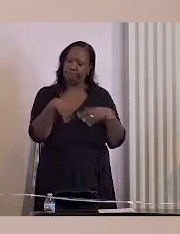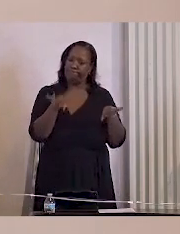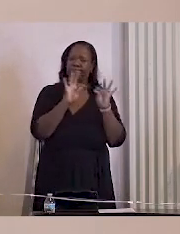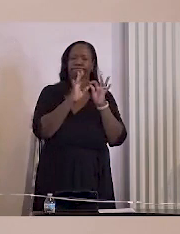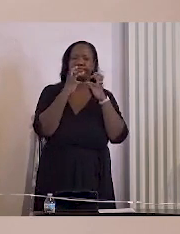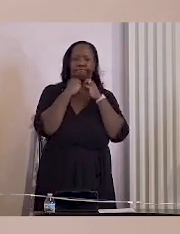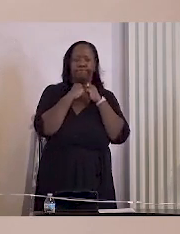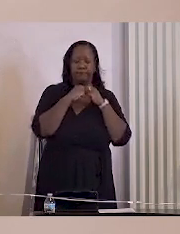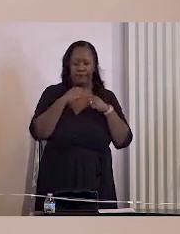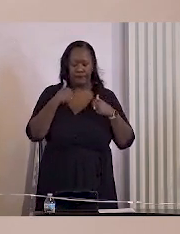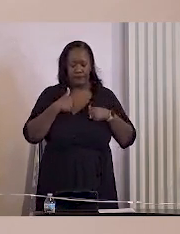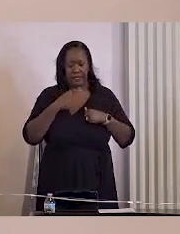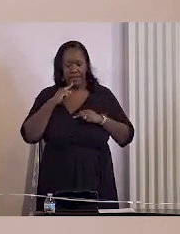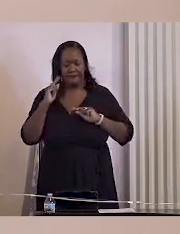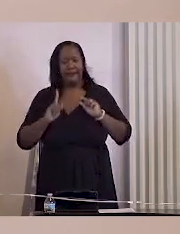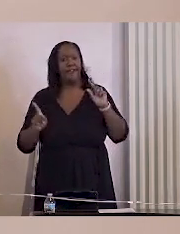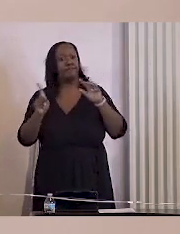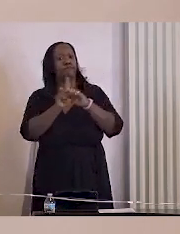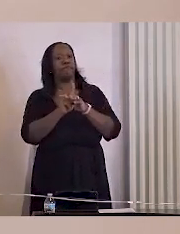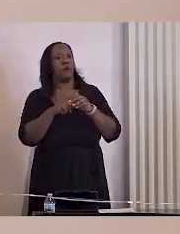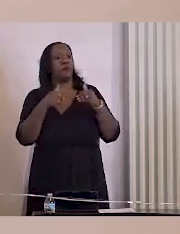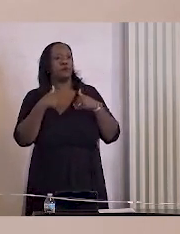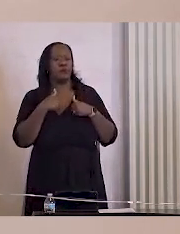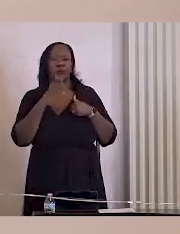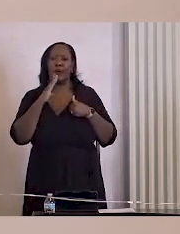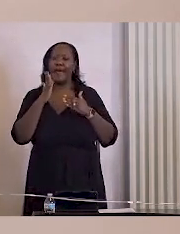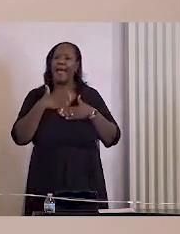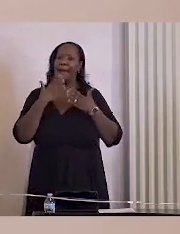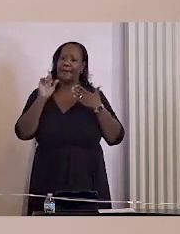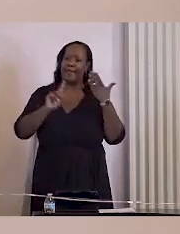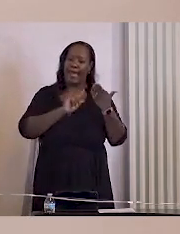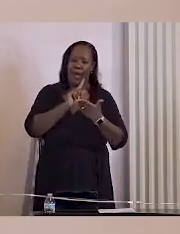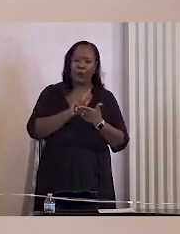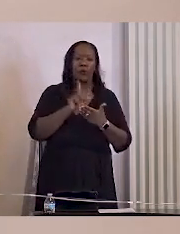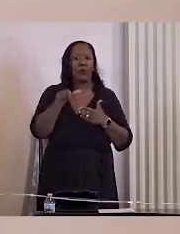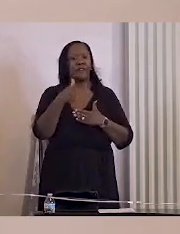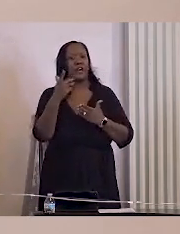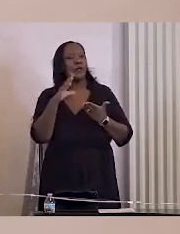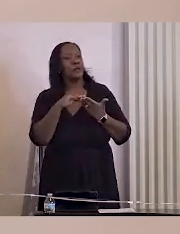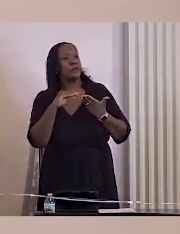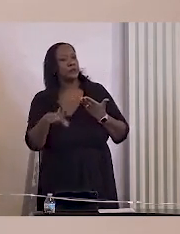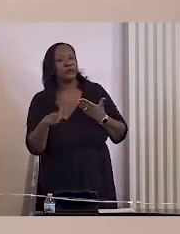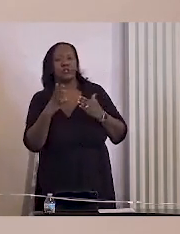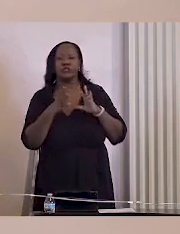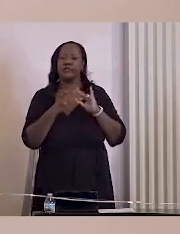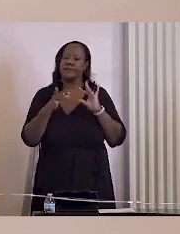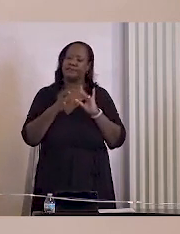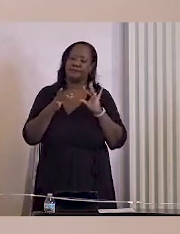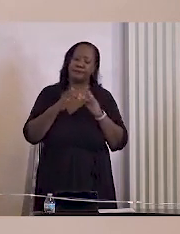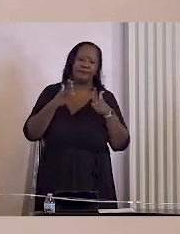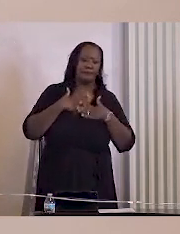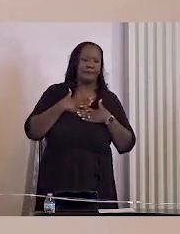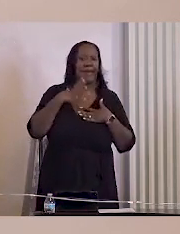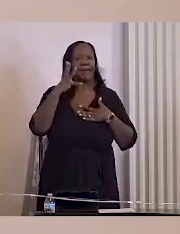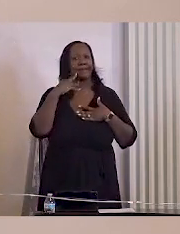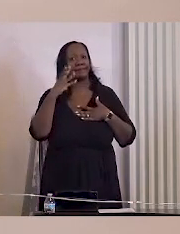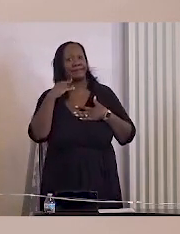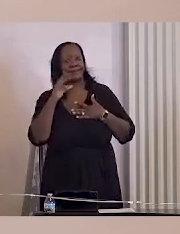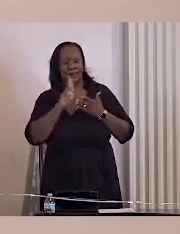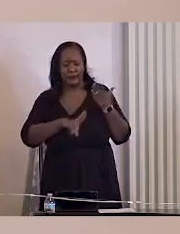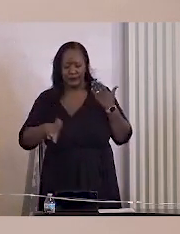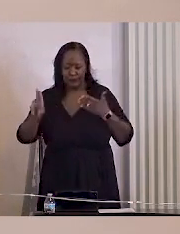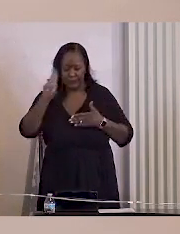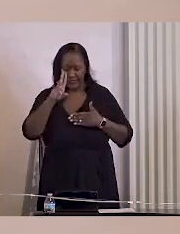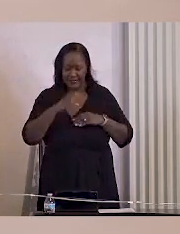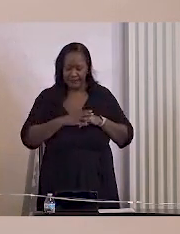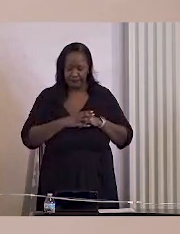they're here in DC and love reminiscing about the university and my years in DeKalb. When the liberal arts and science dean